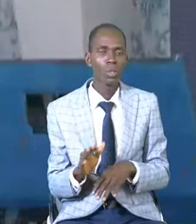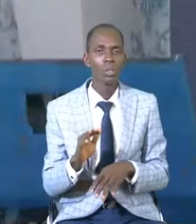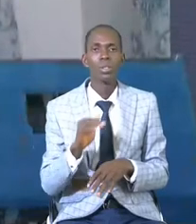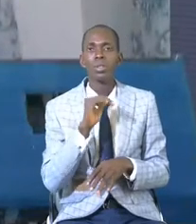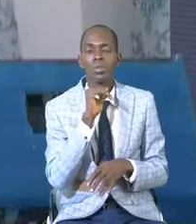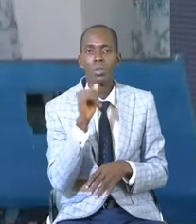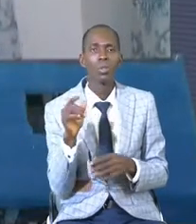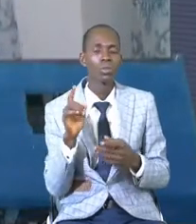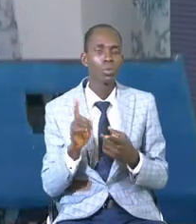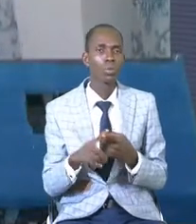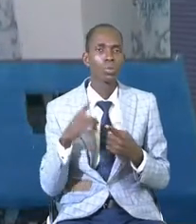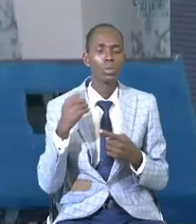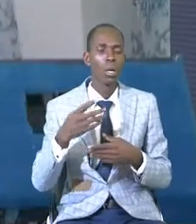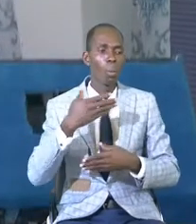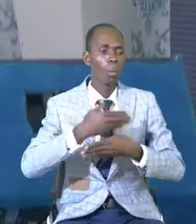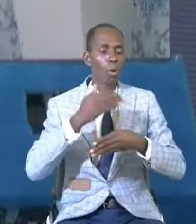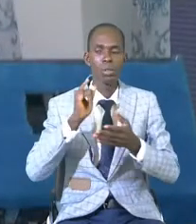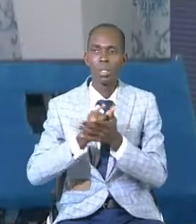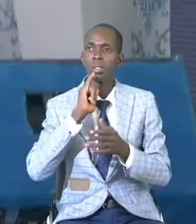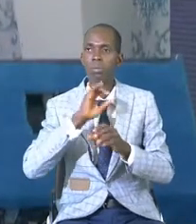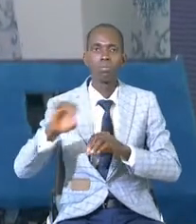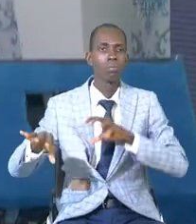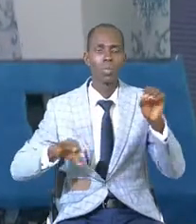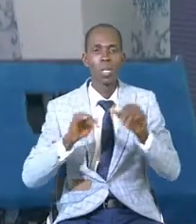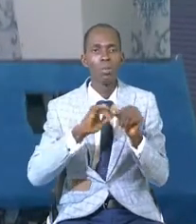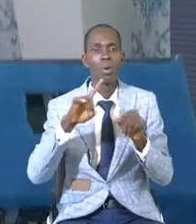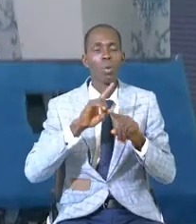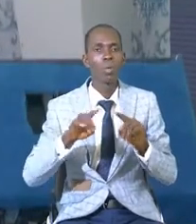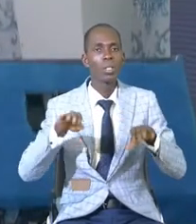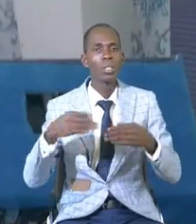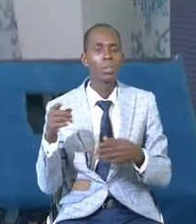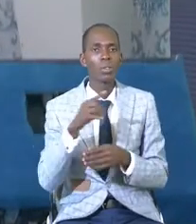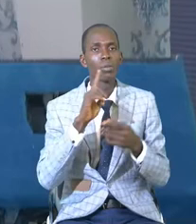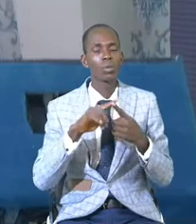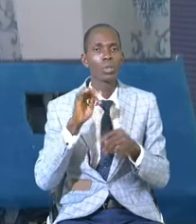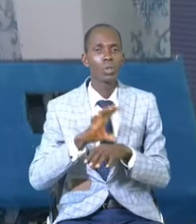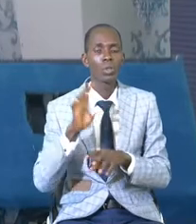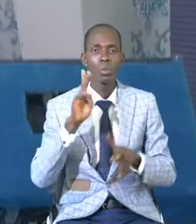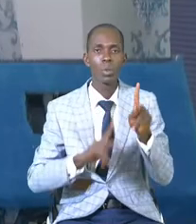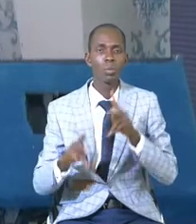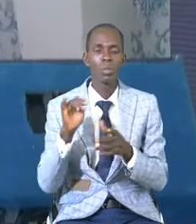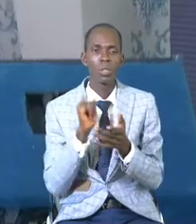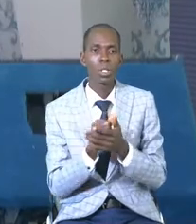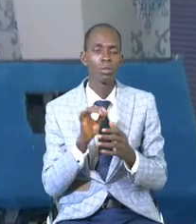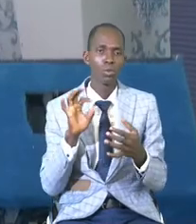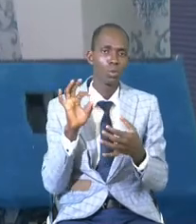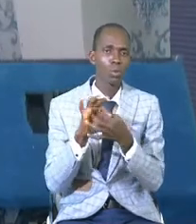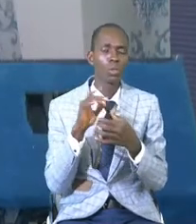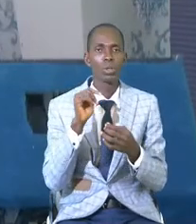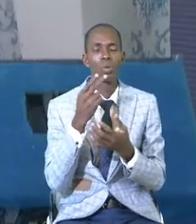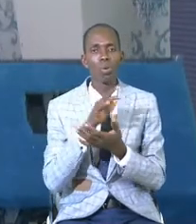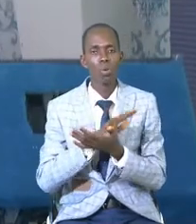scattered everywhere. He gave them to the church, the people that join the holy